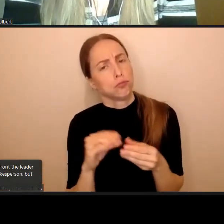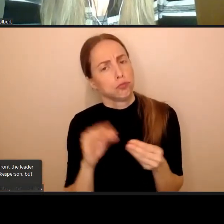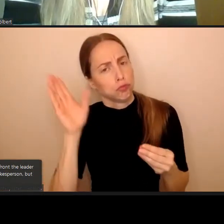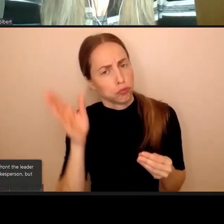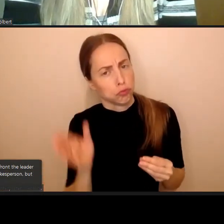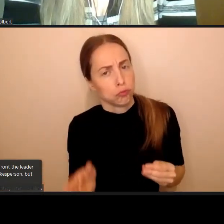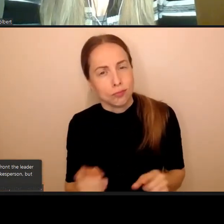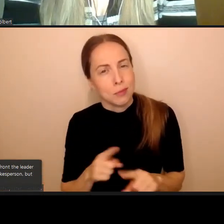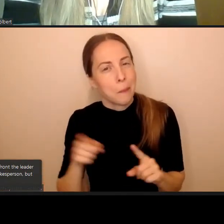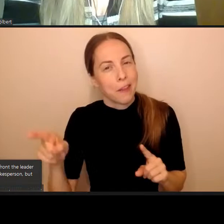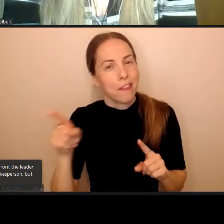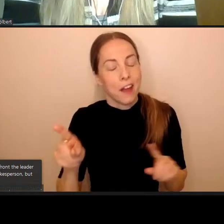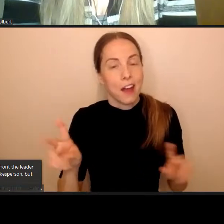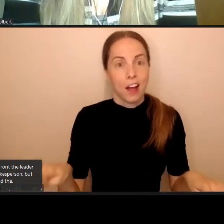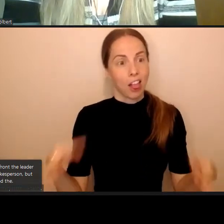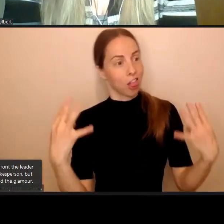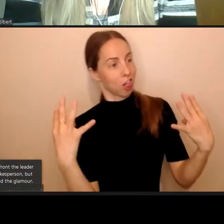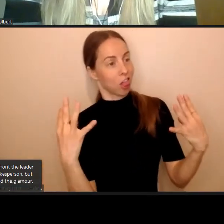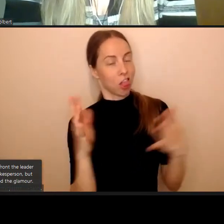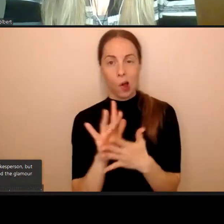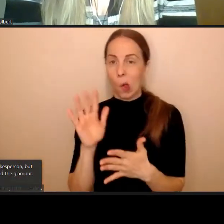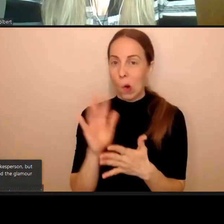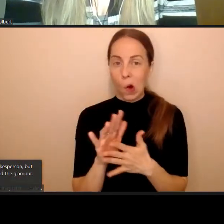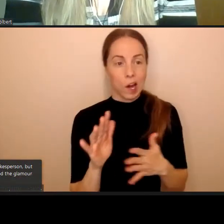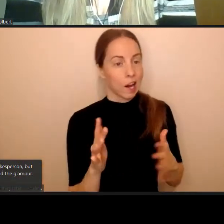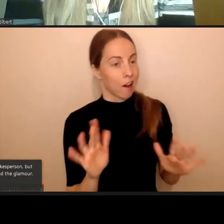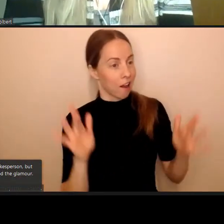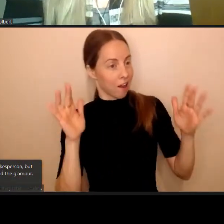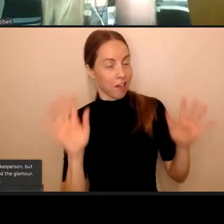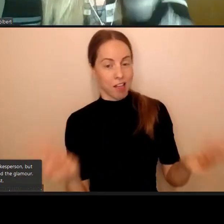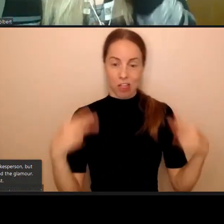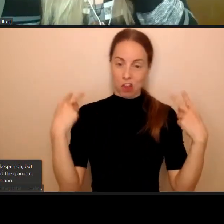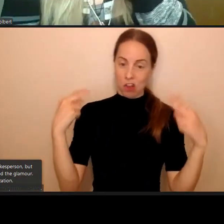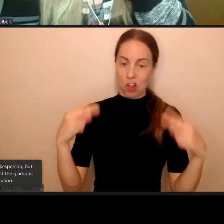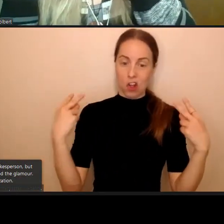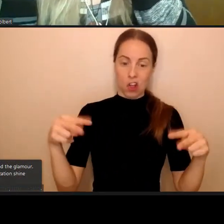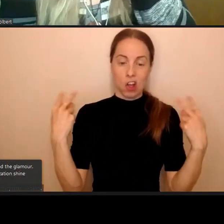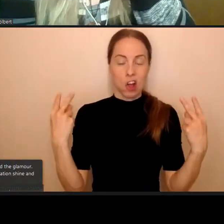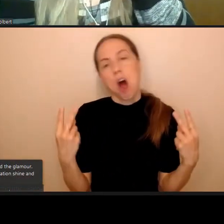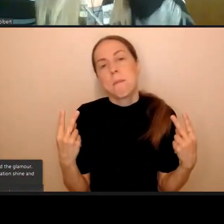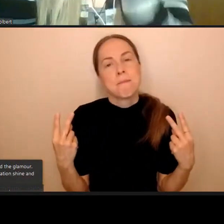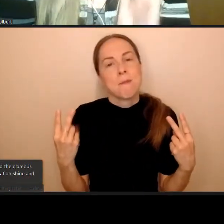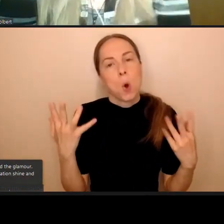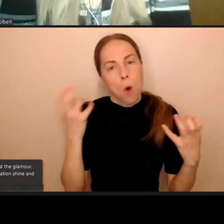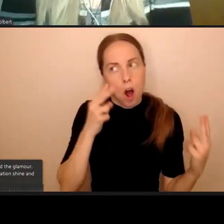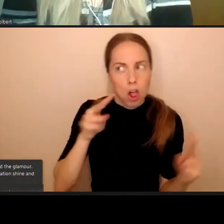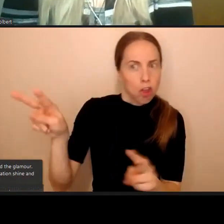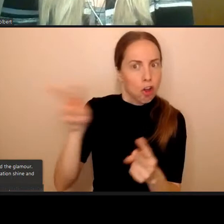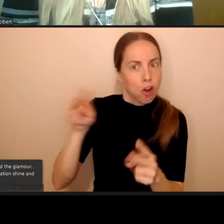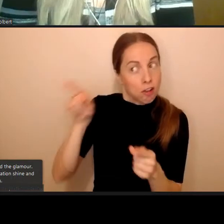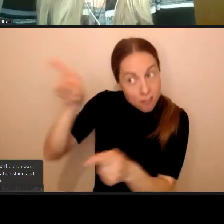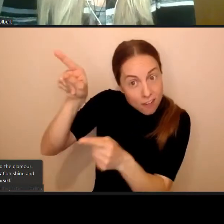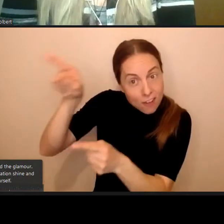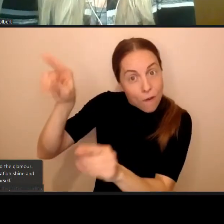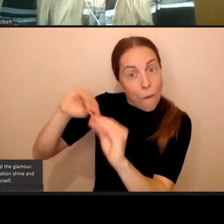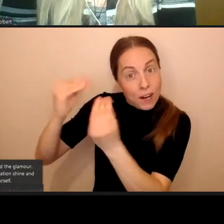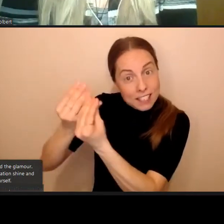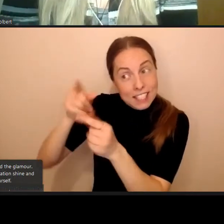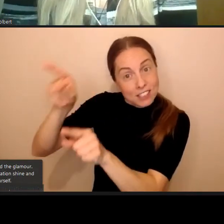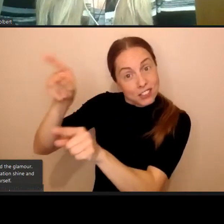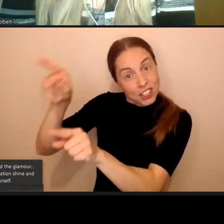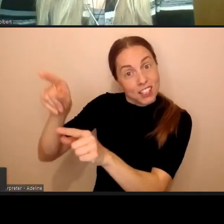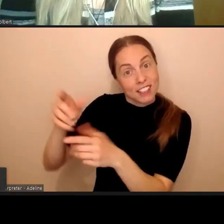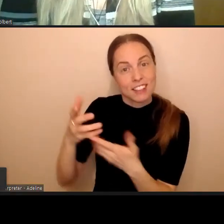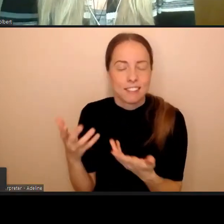there to take all the glory and the glamour. They're there to help the organization shine and make it look good, not make yourself look good.